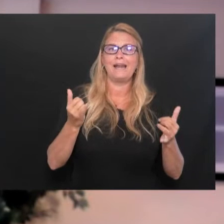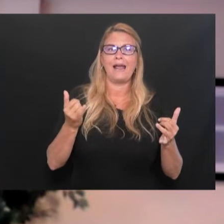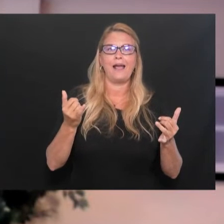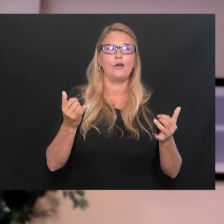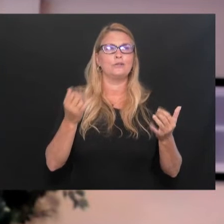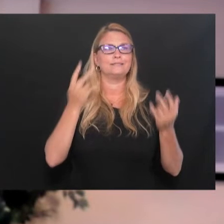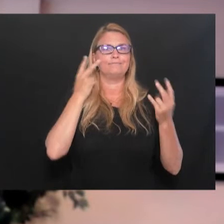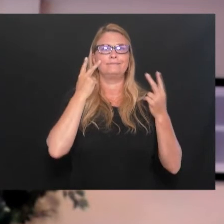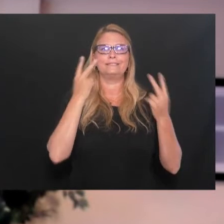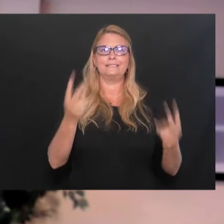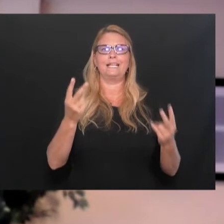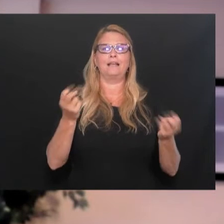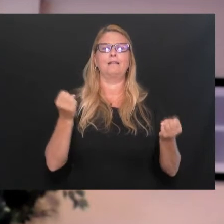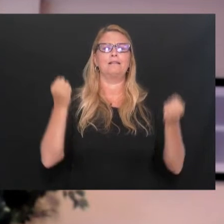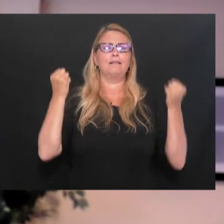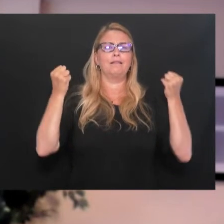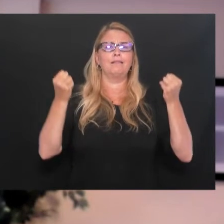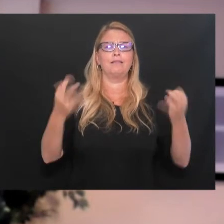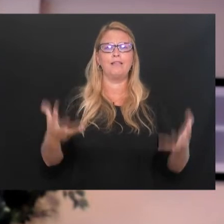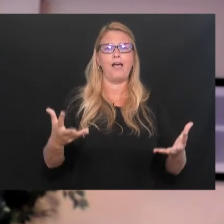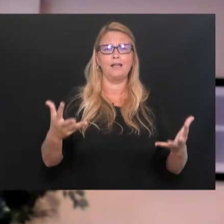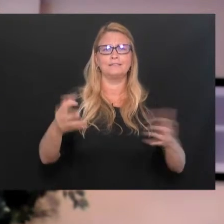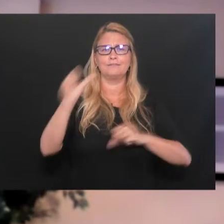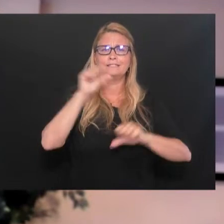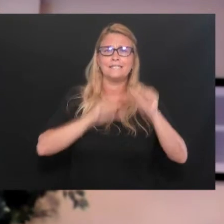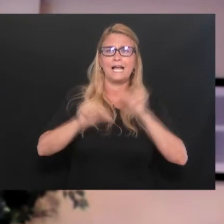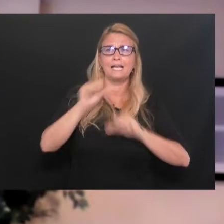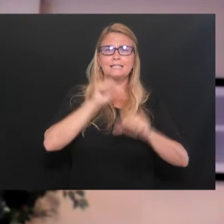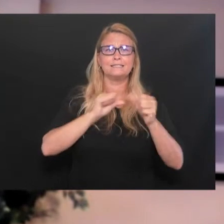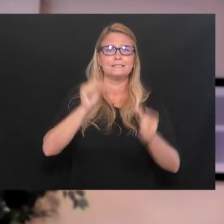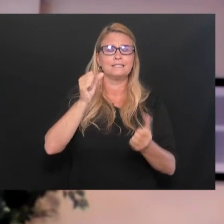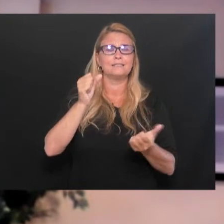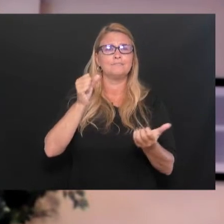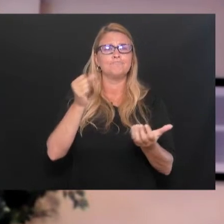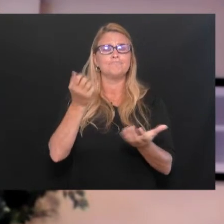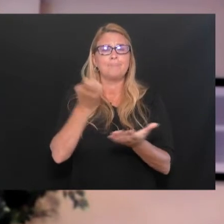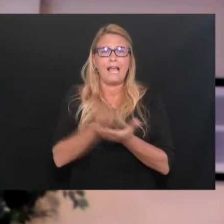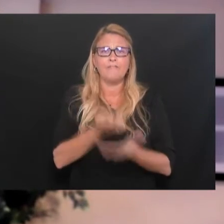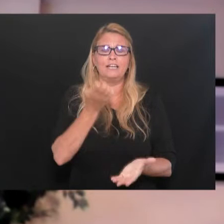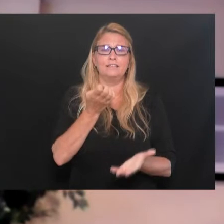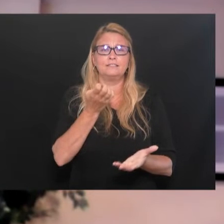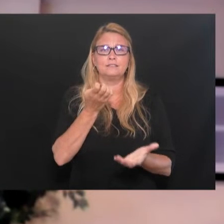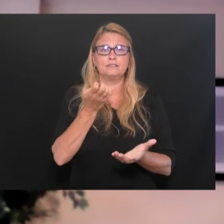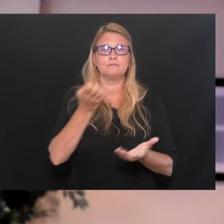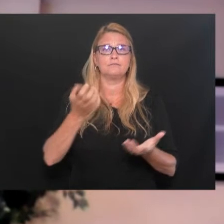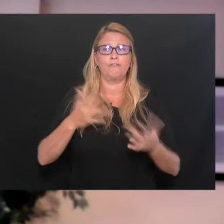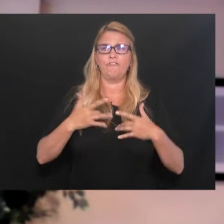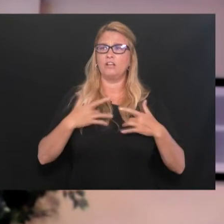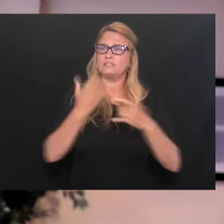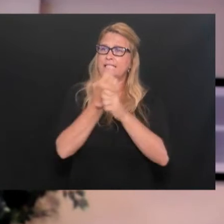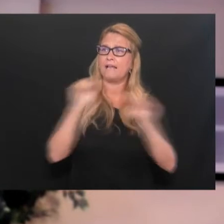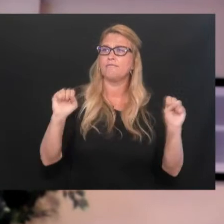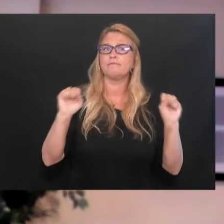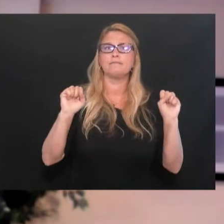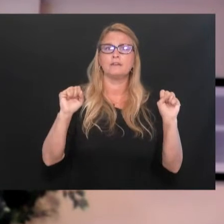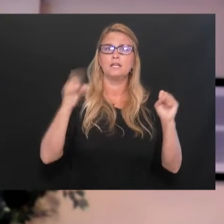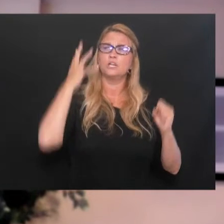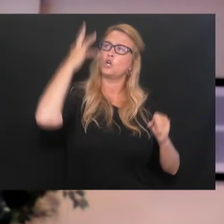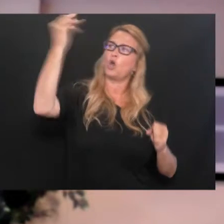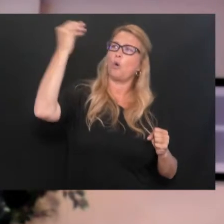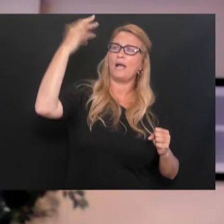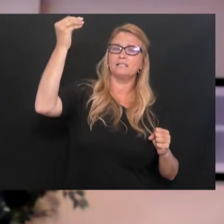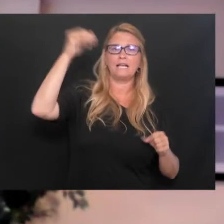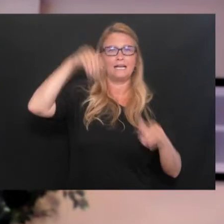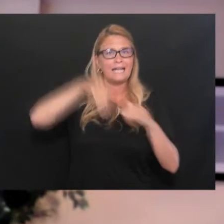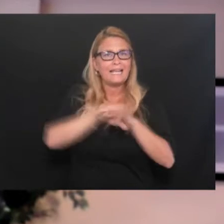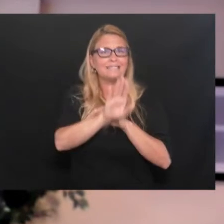scientific evidence, they should feel safe going without their mask, particularly outside in indoor environments